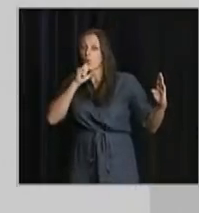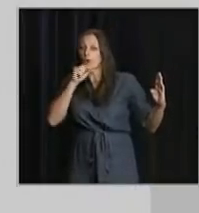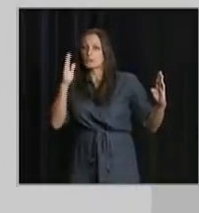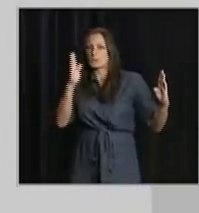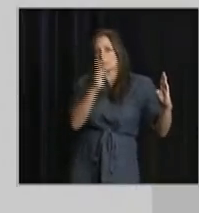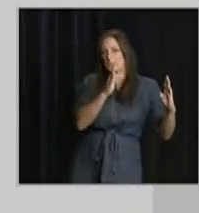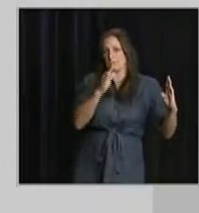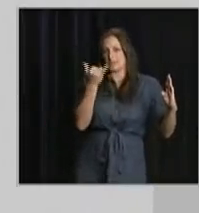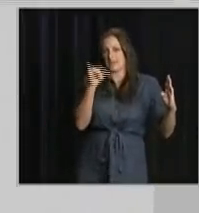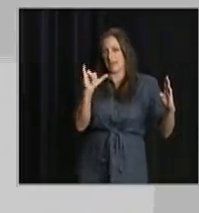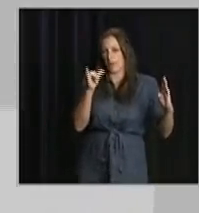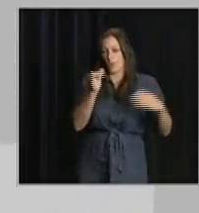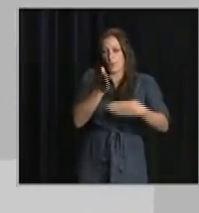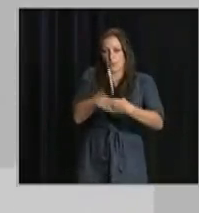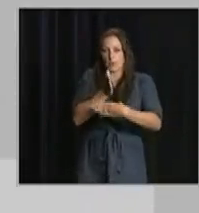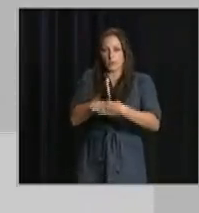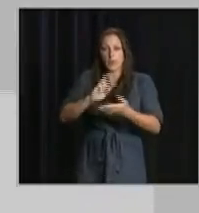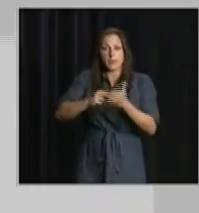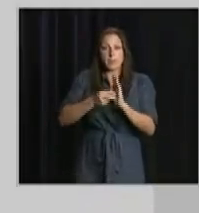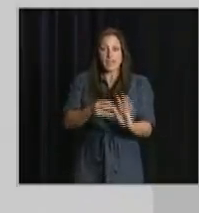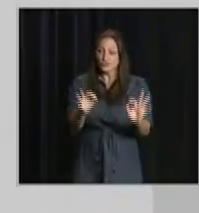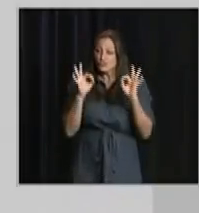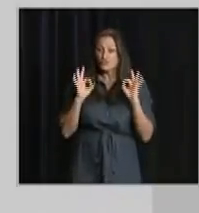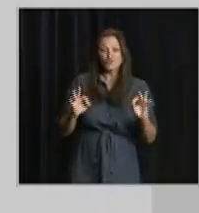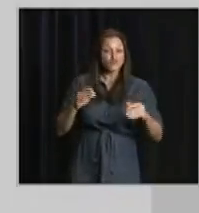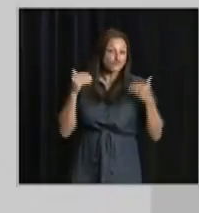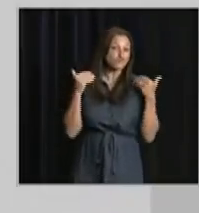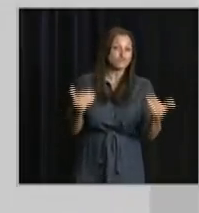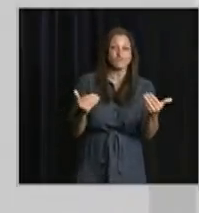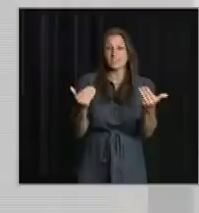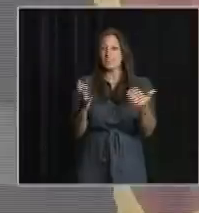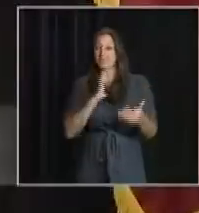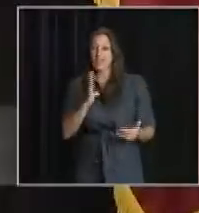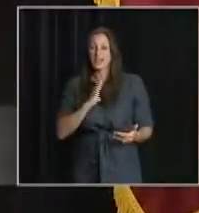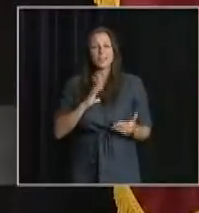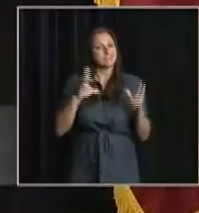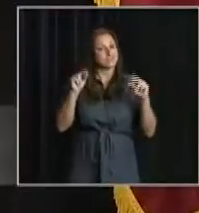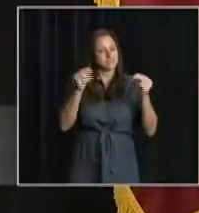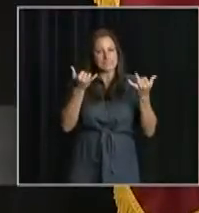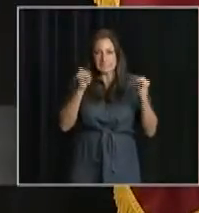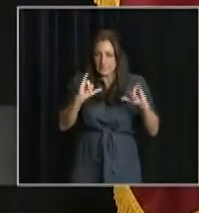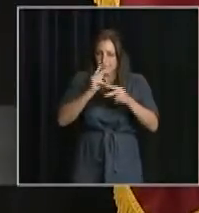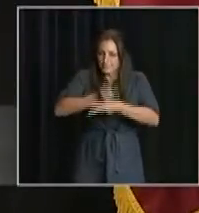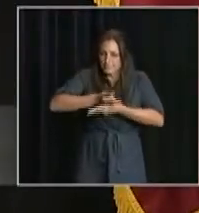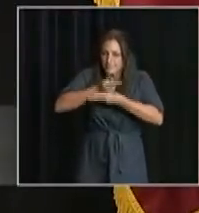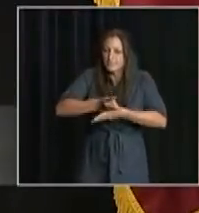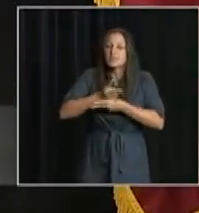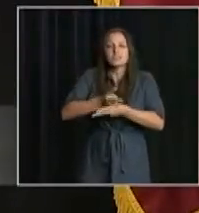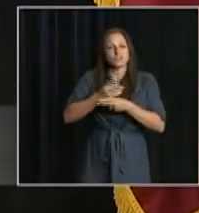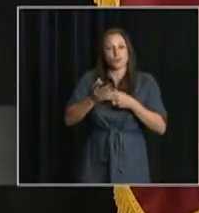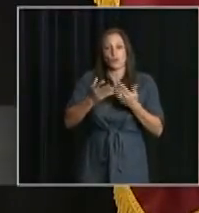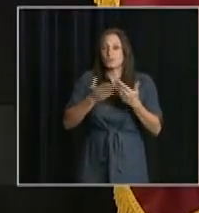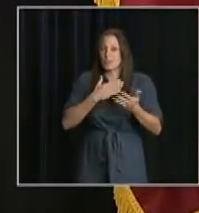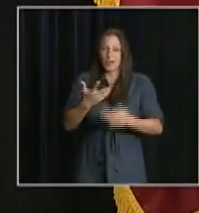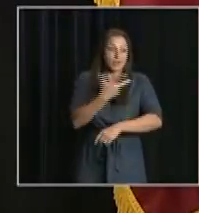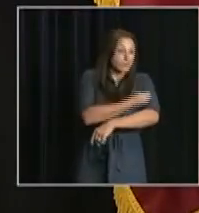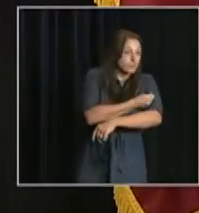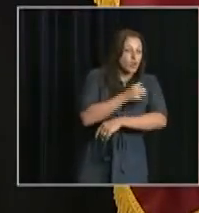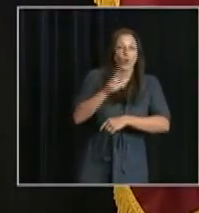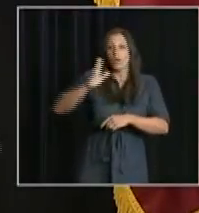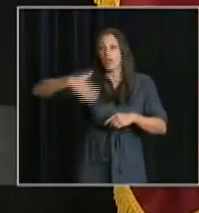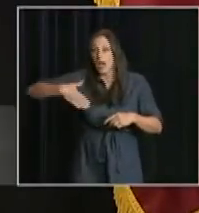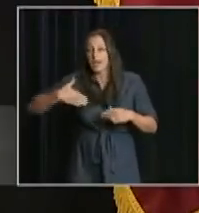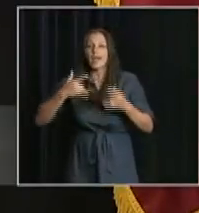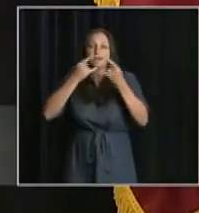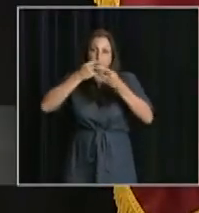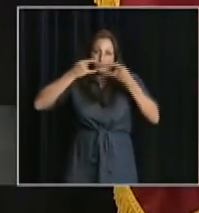This does not mean we're out of the woods by any means, and it does mean that wearing masks, regardless of your vaccination status, as well as